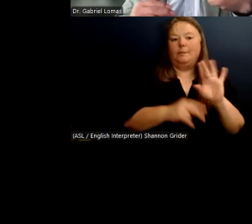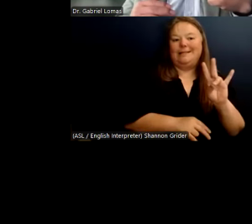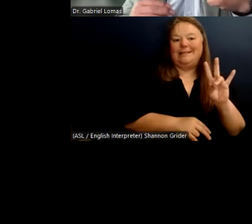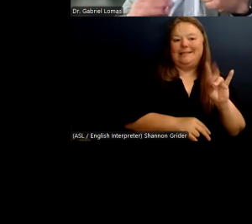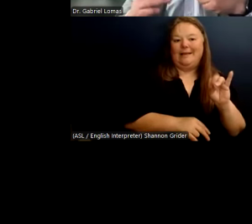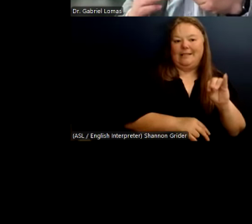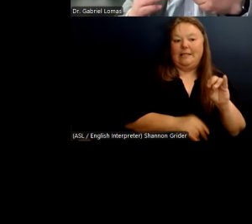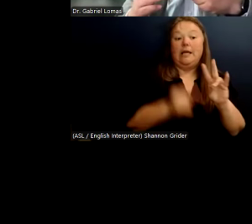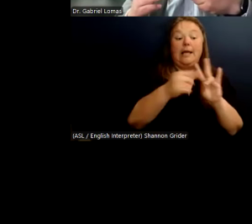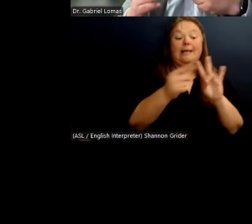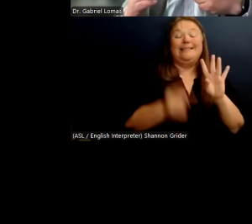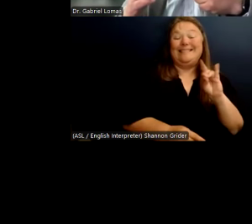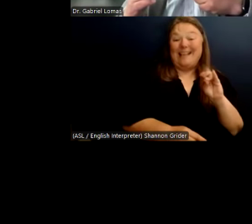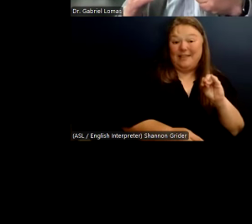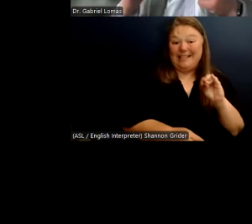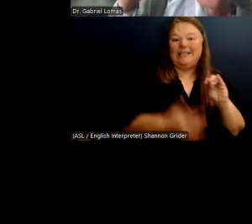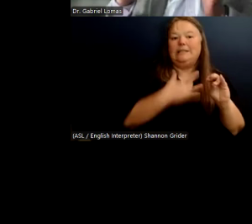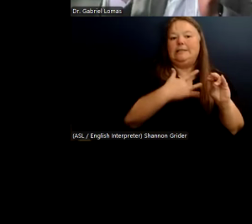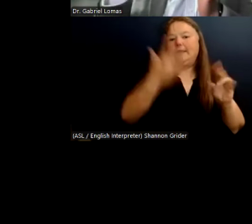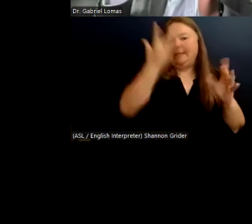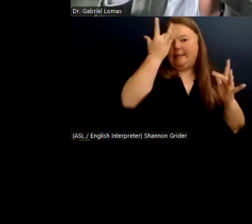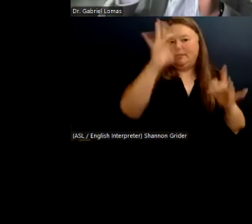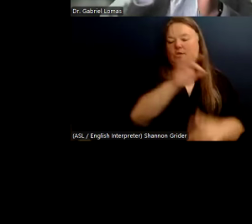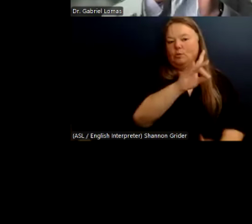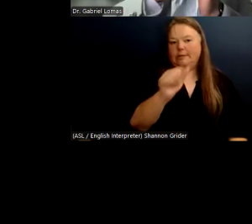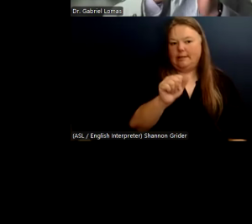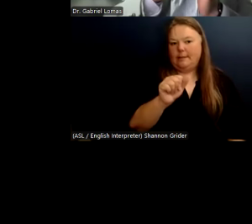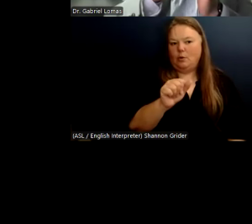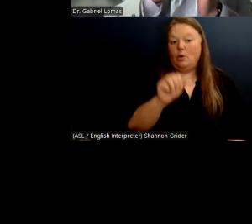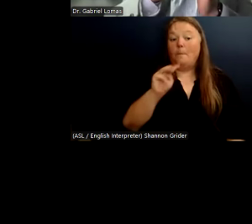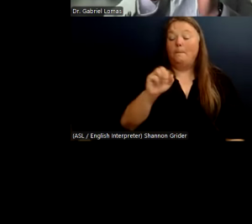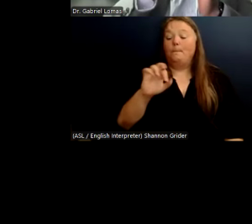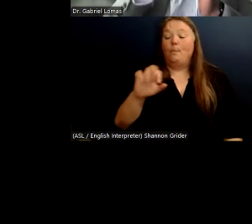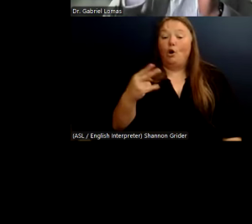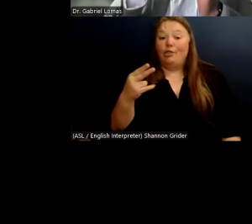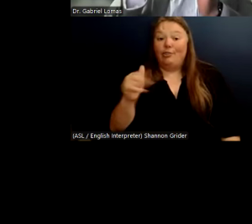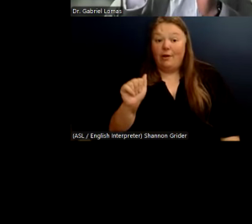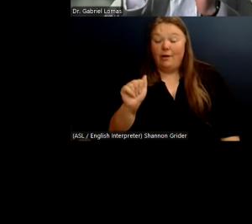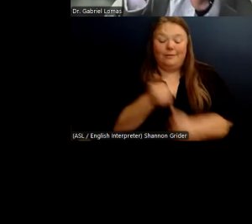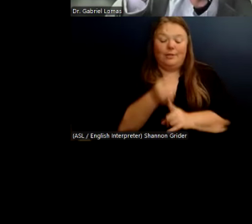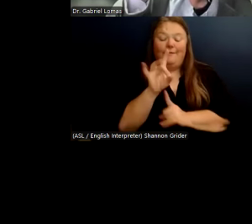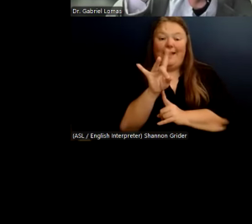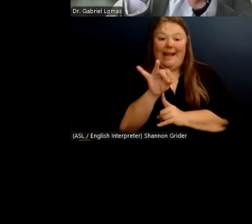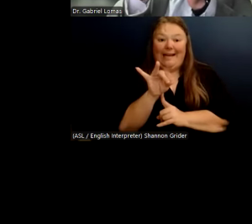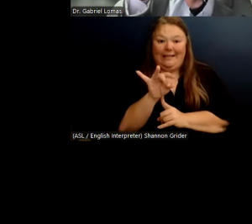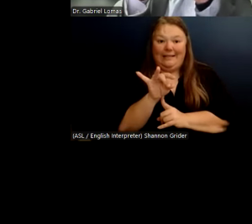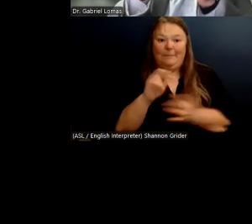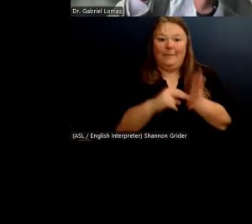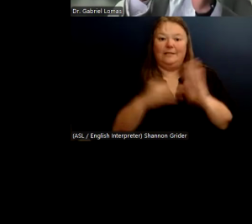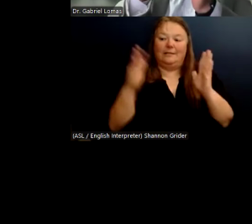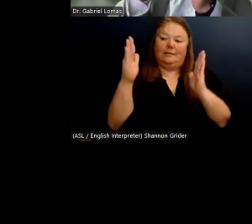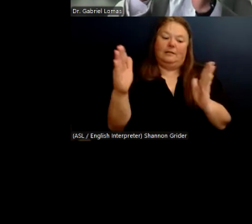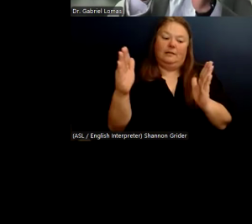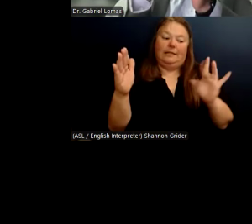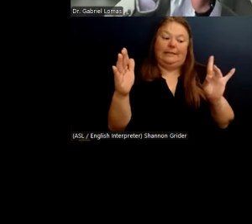person as intellectually disabled. So Martha is kind of in the middle, in between average and then the